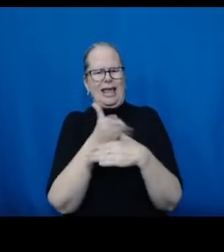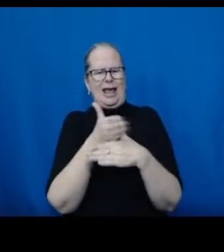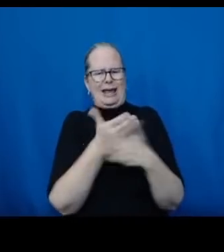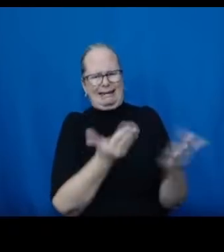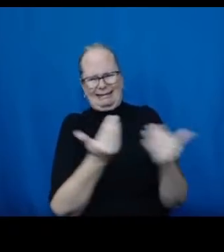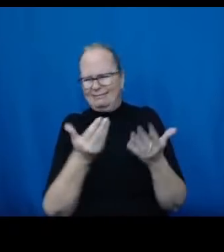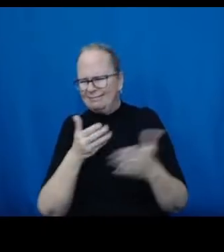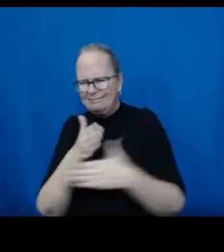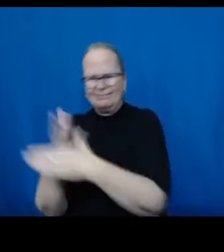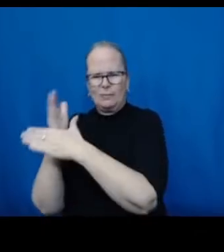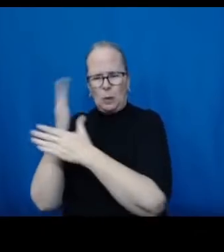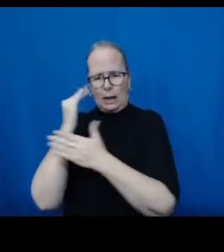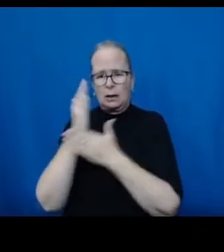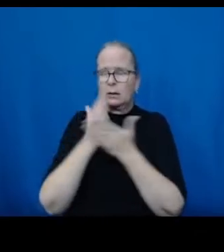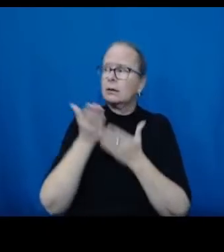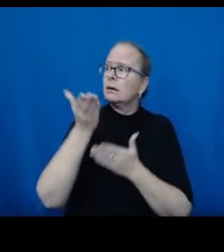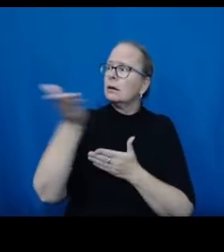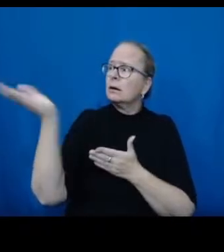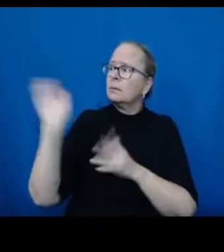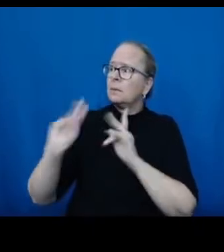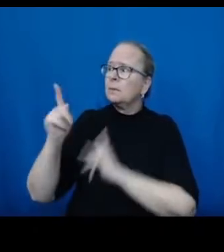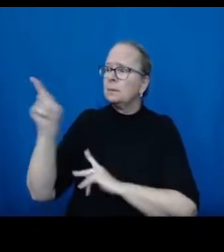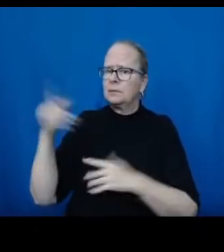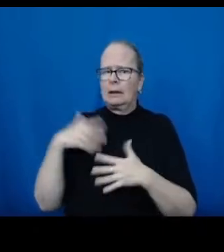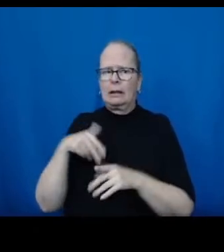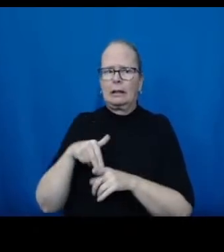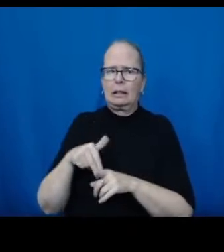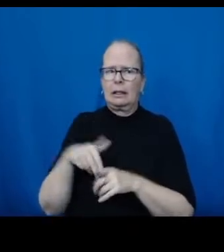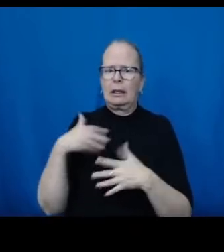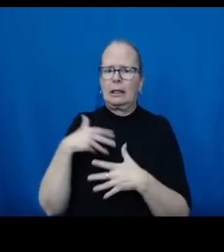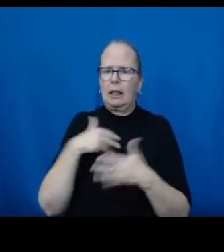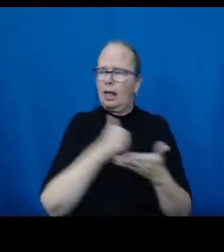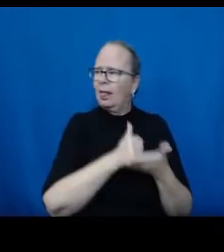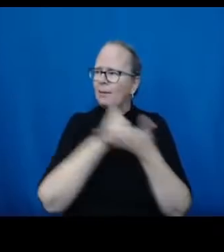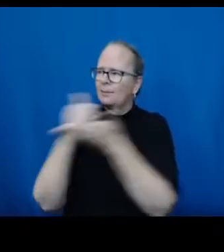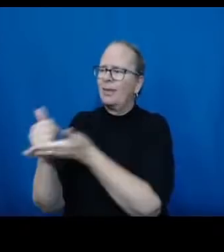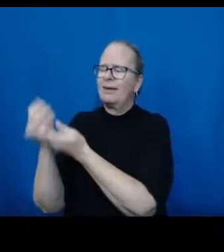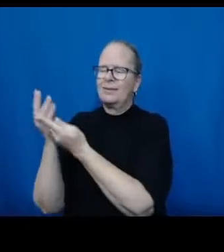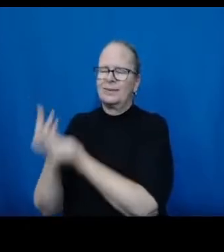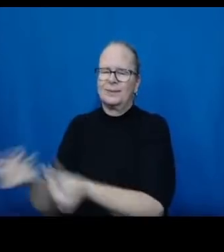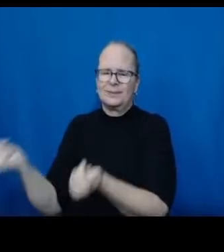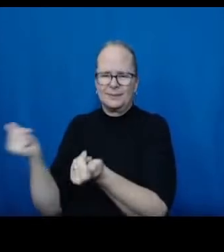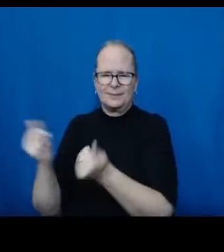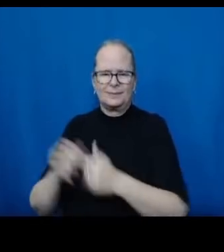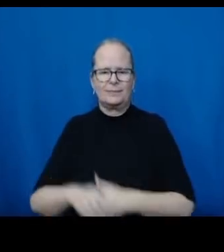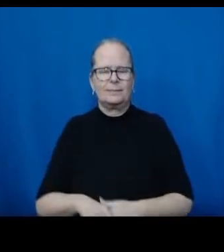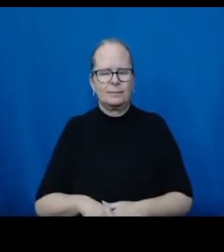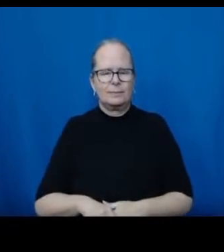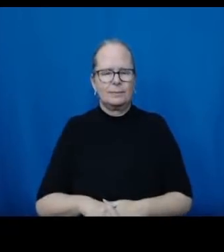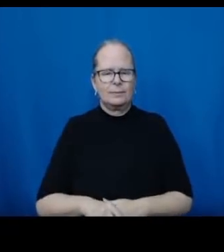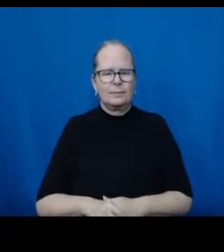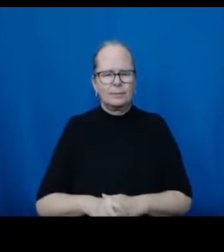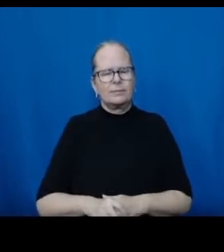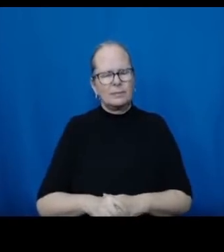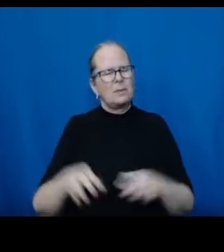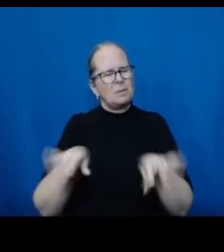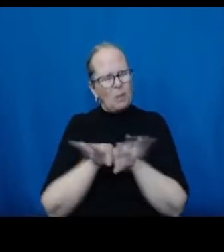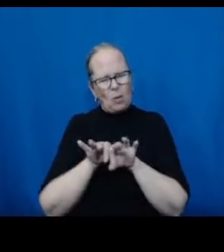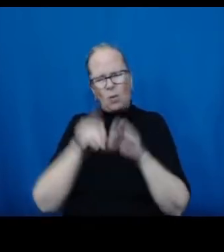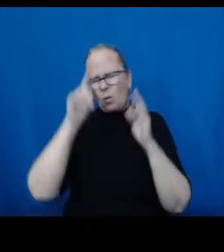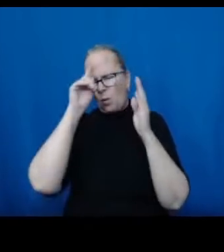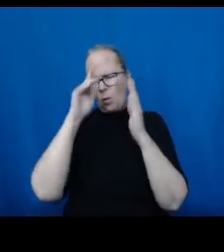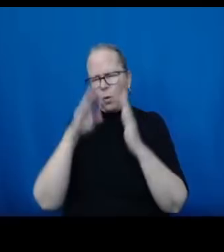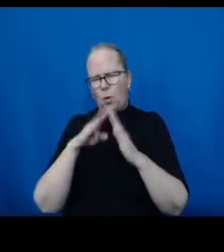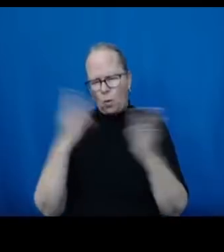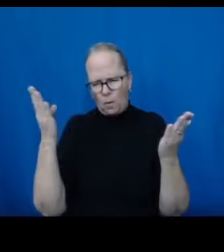honest and you know, discuss this together. But, you know, great ideas from everybody. I'll write them down too. Wonderful. Yeah, Stephanie,